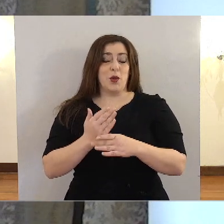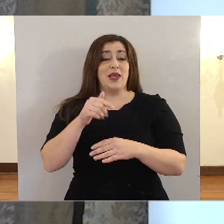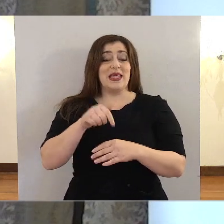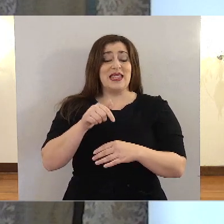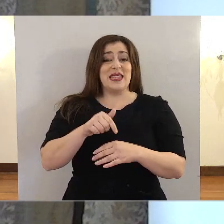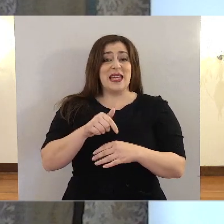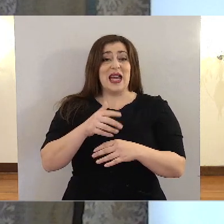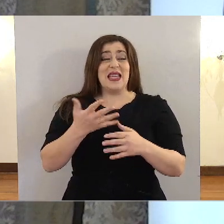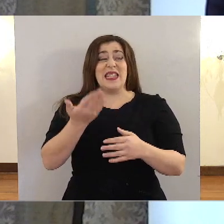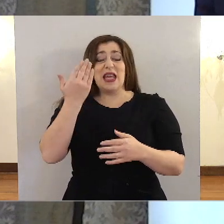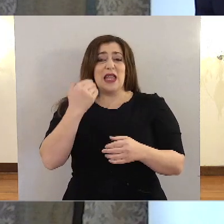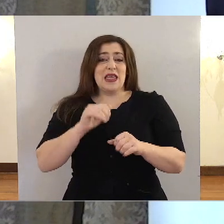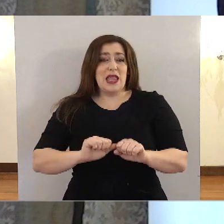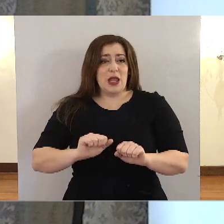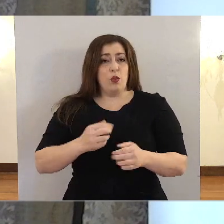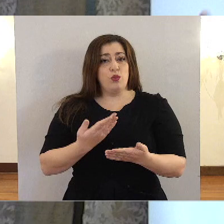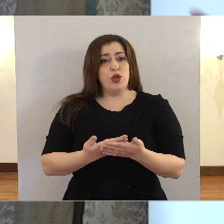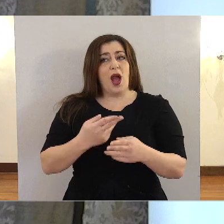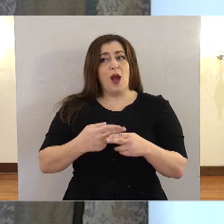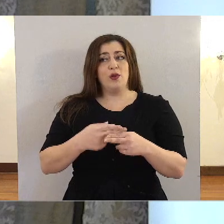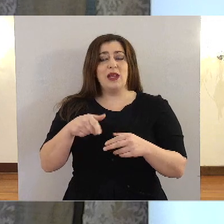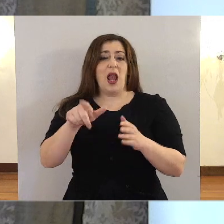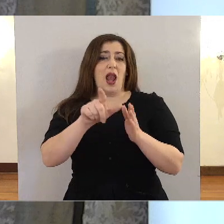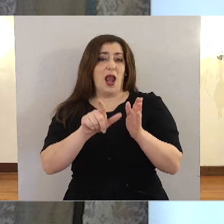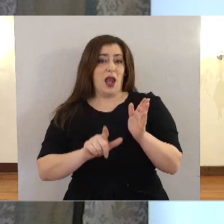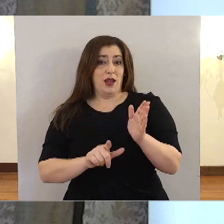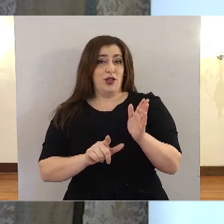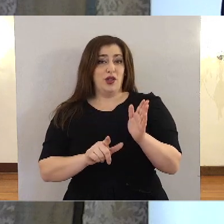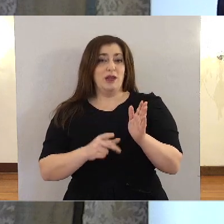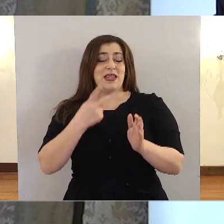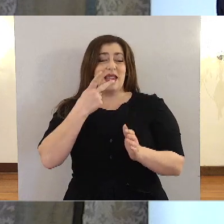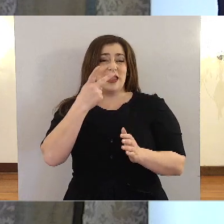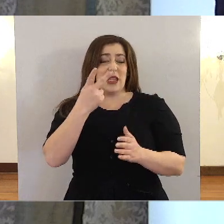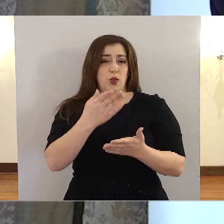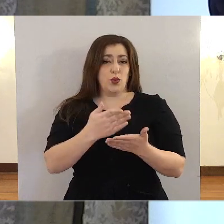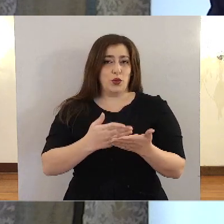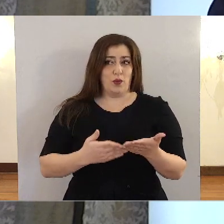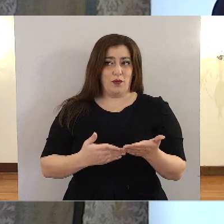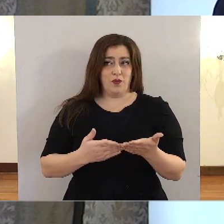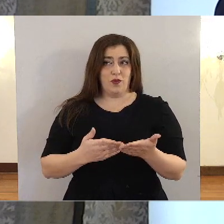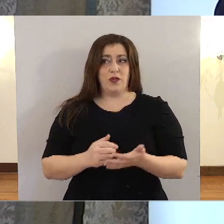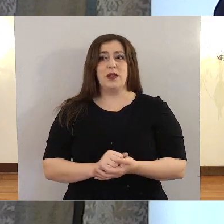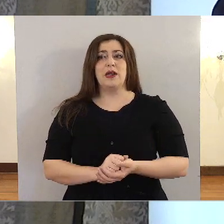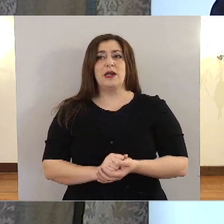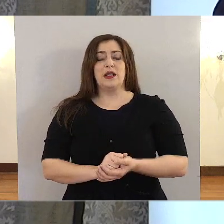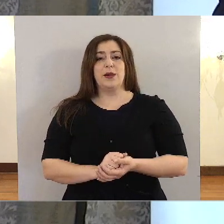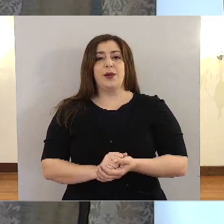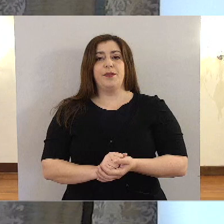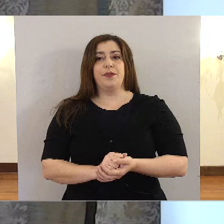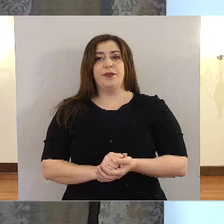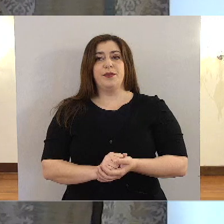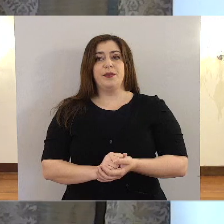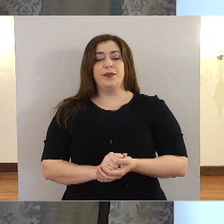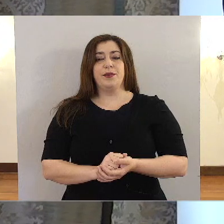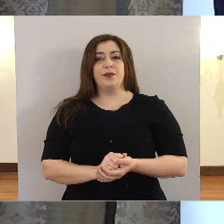November 2019, to pursue this very specific, however